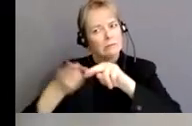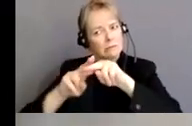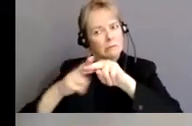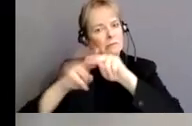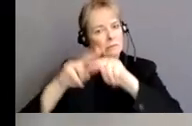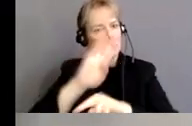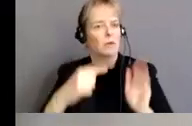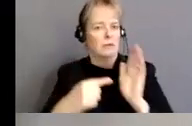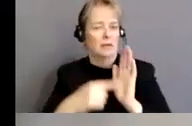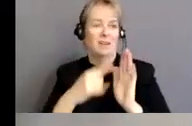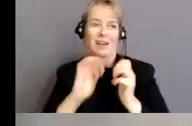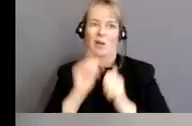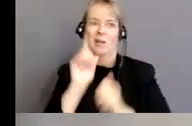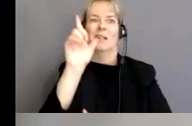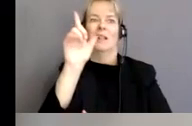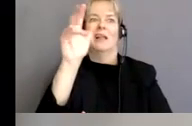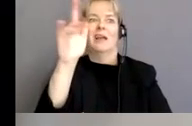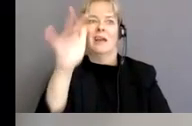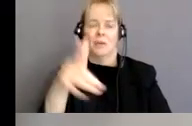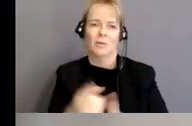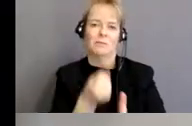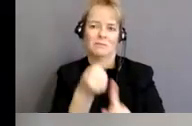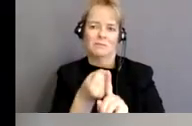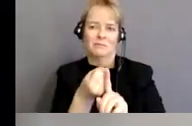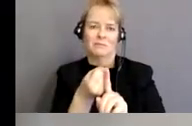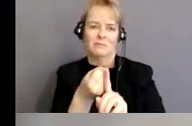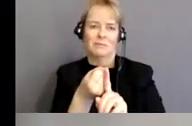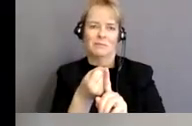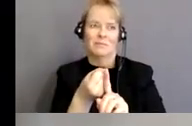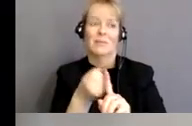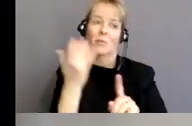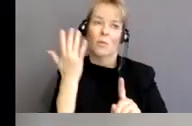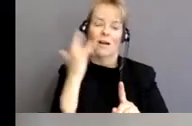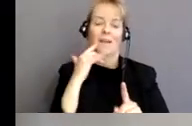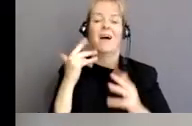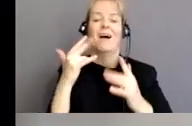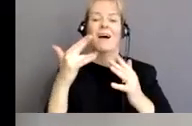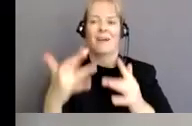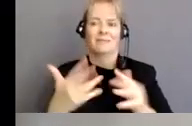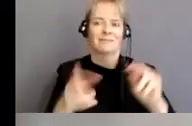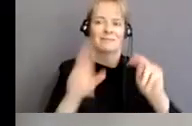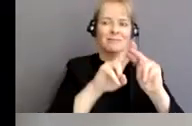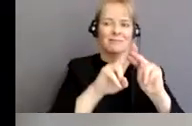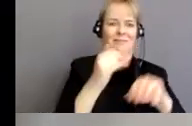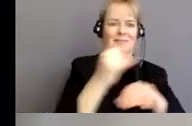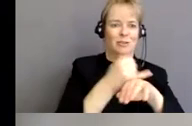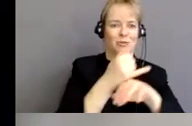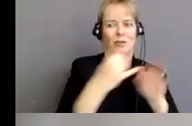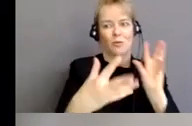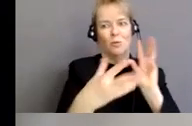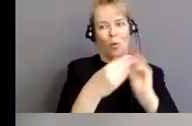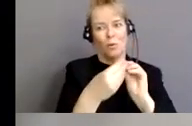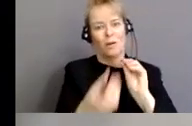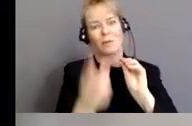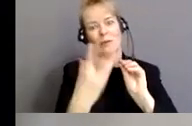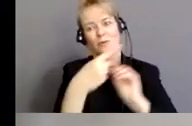you afterwards, because likely you will have more debt. Okay, so these are some of the things that you need to do to look at.